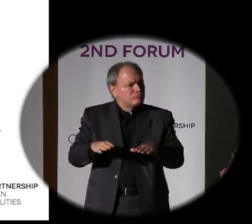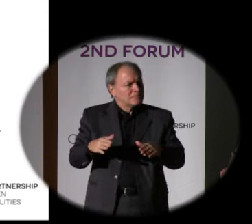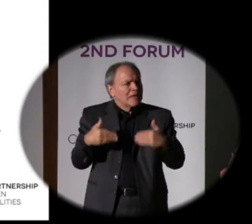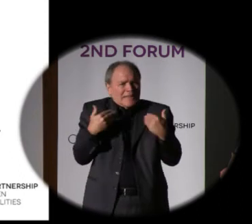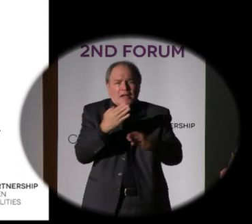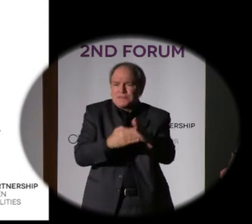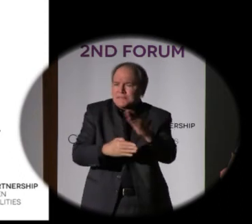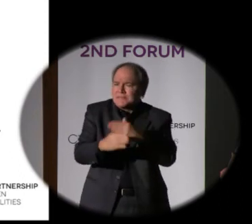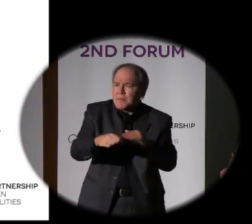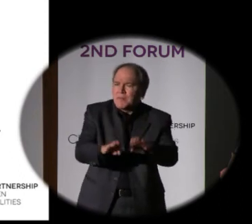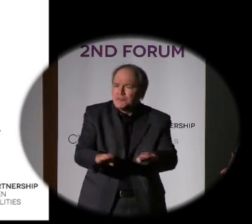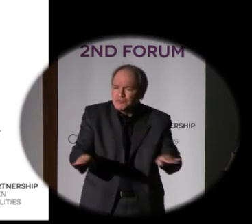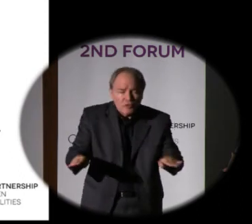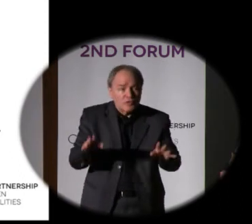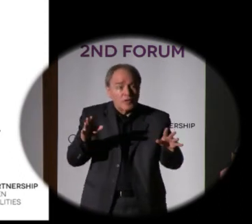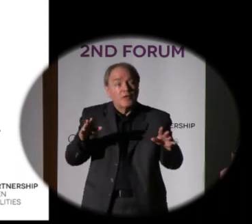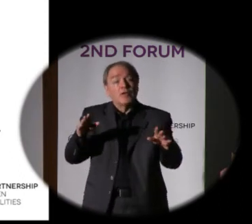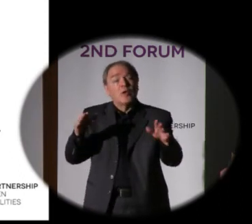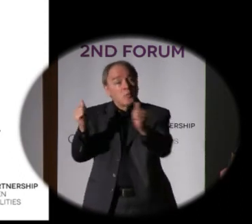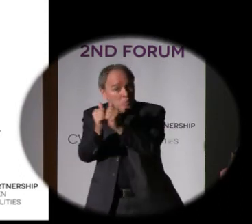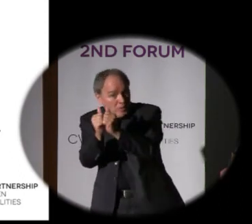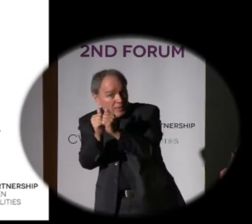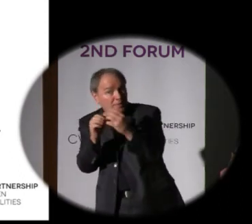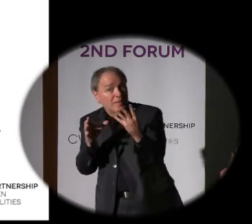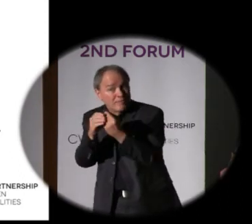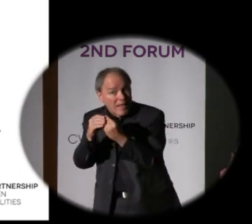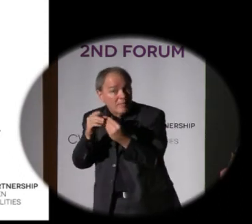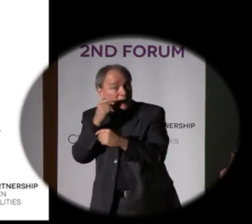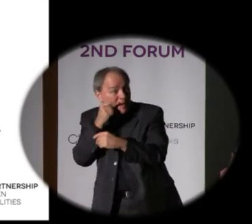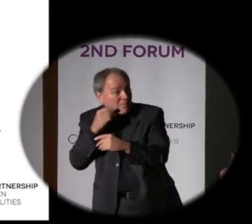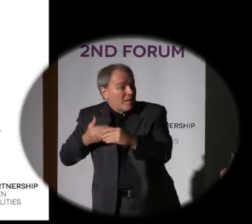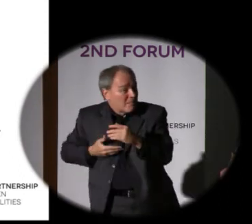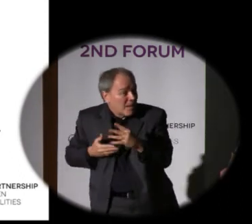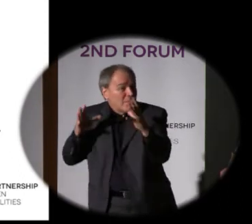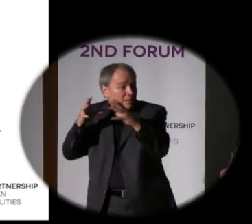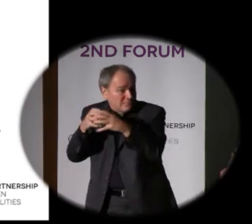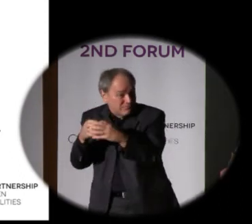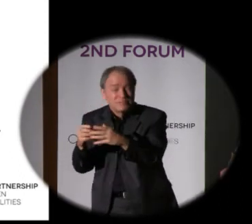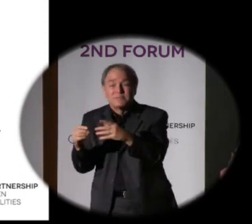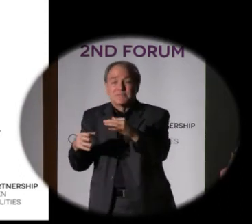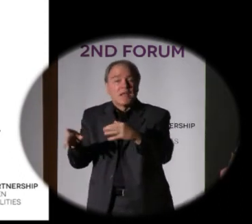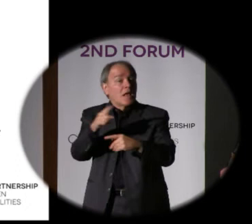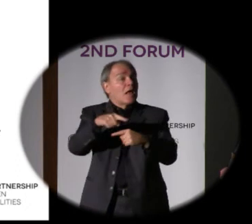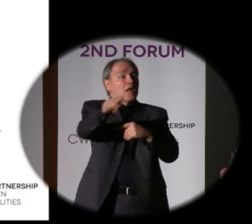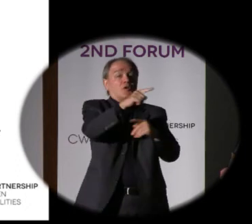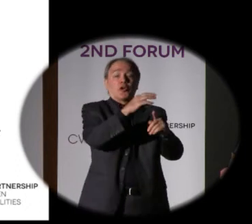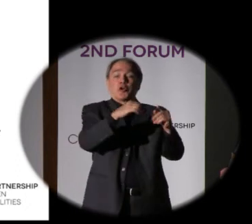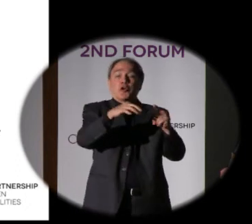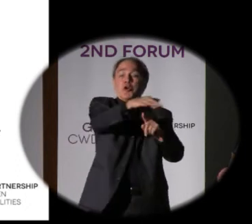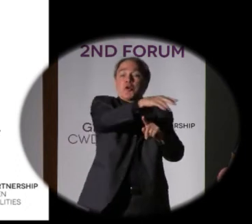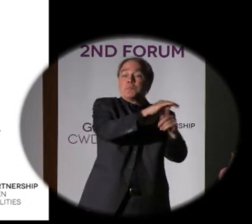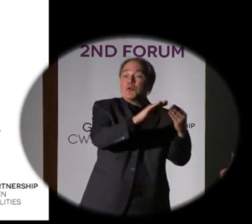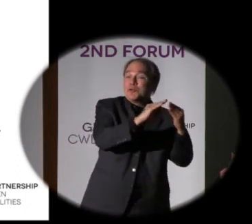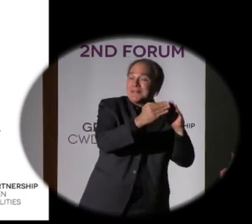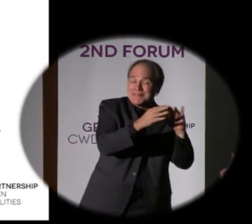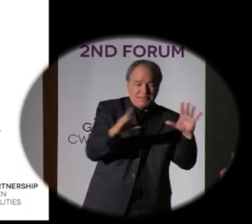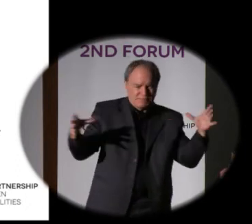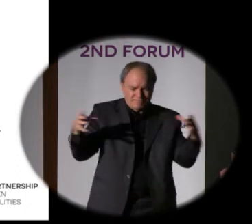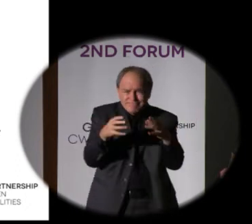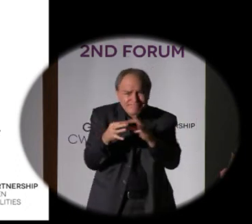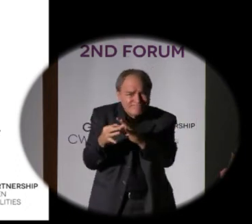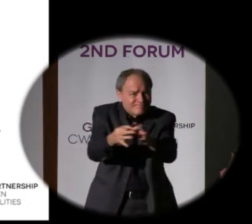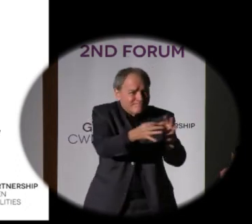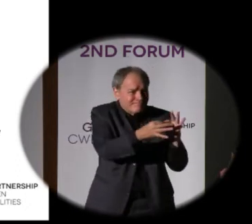by including them and their families and communities. Yet there's not enough traction even within